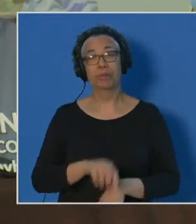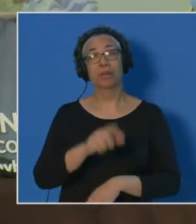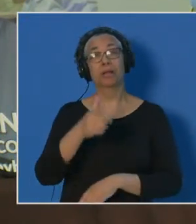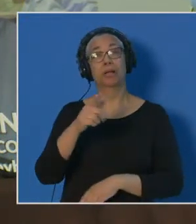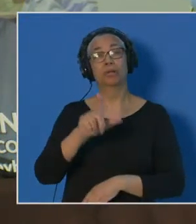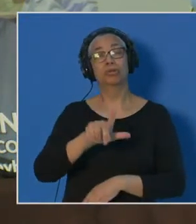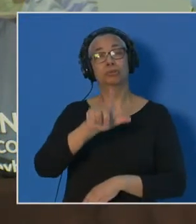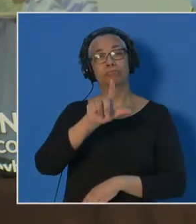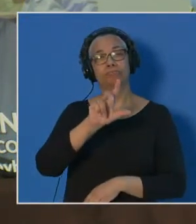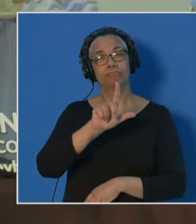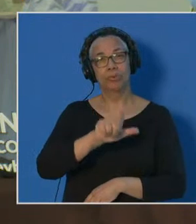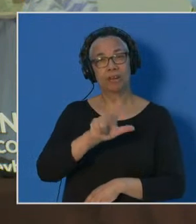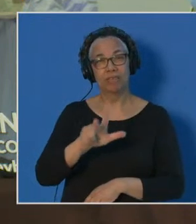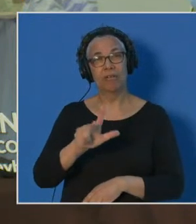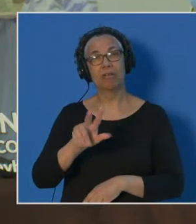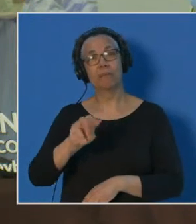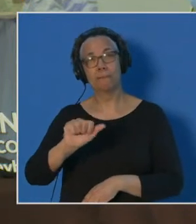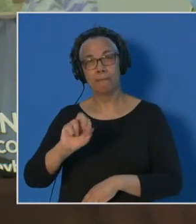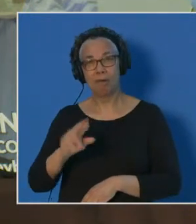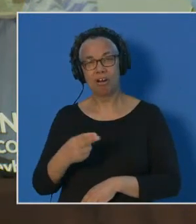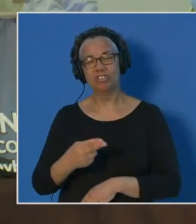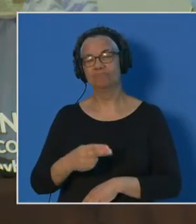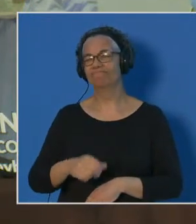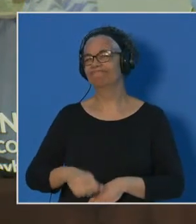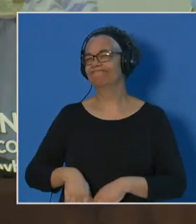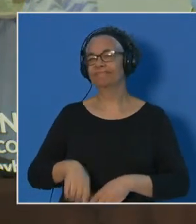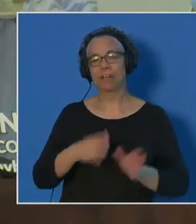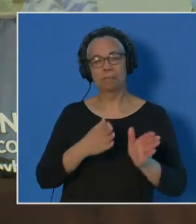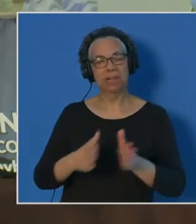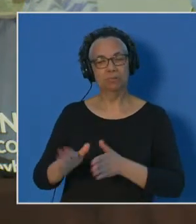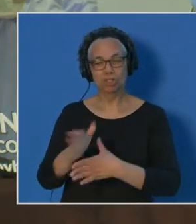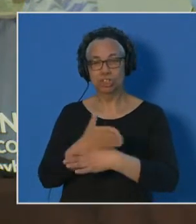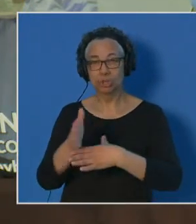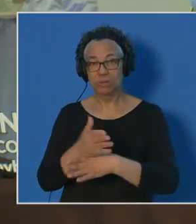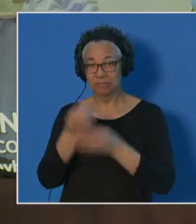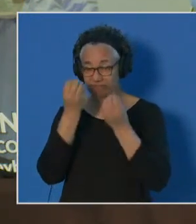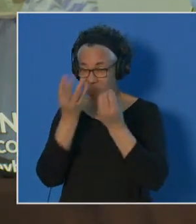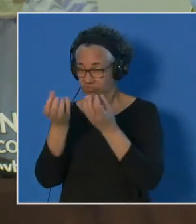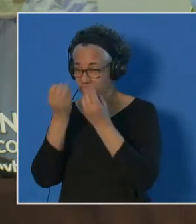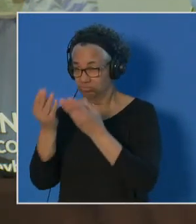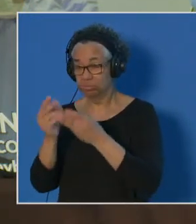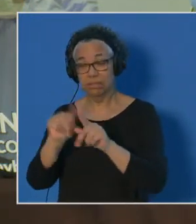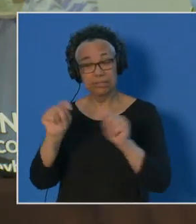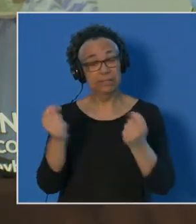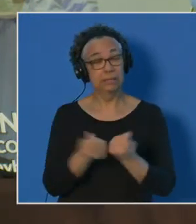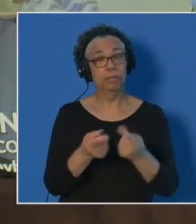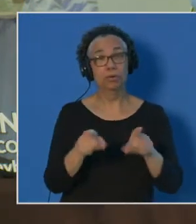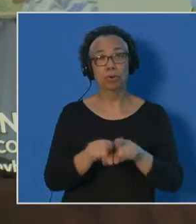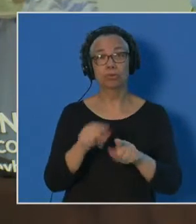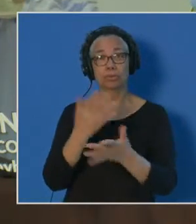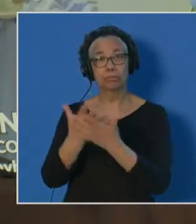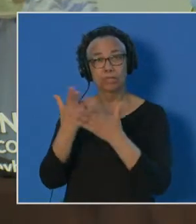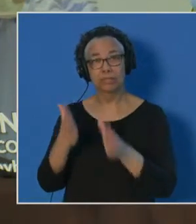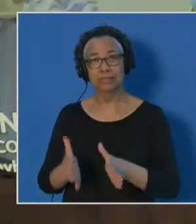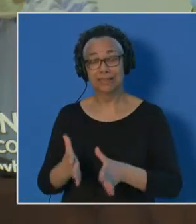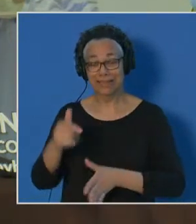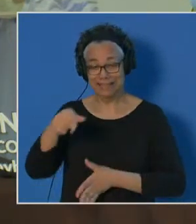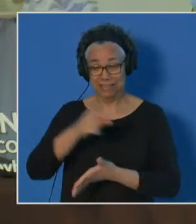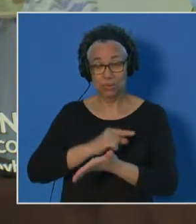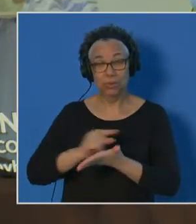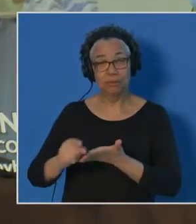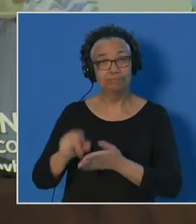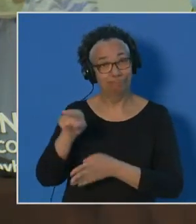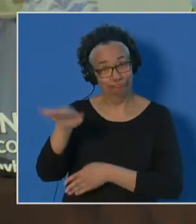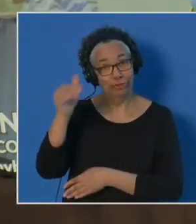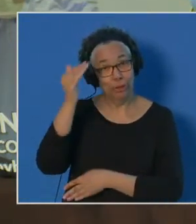was shared with the leadership team. It was shared with the officers at large. The plan was then shared with the inmates. This week, as you know, there was